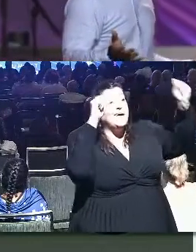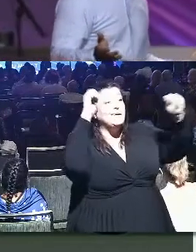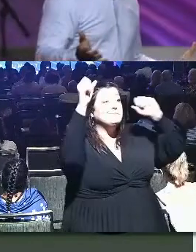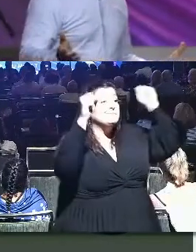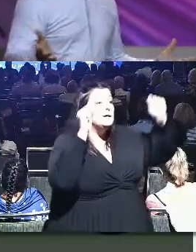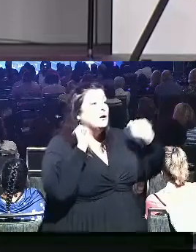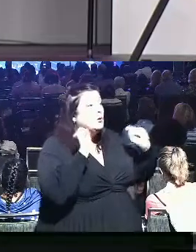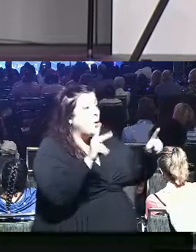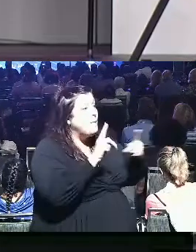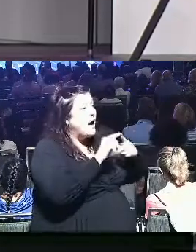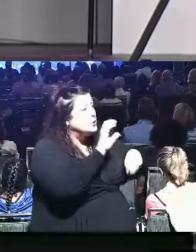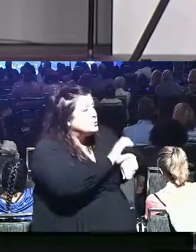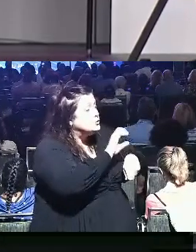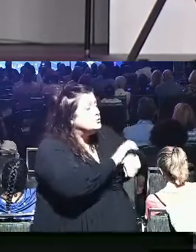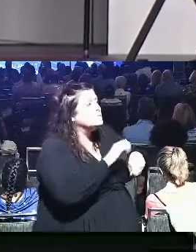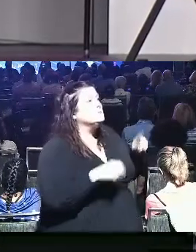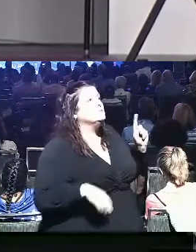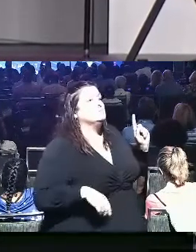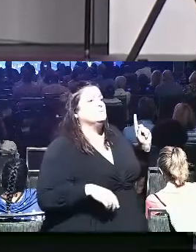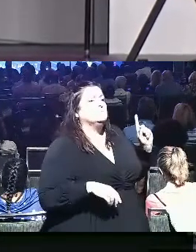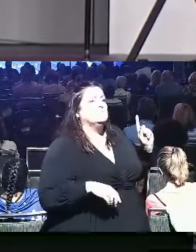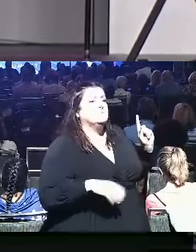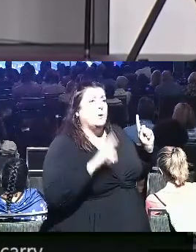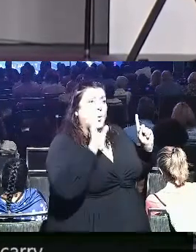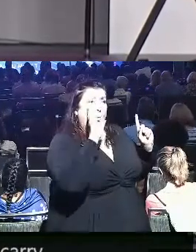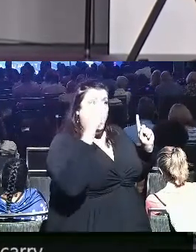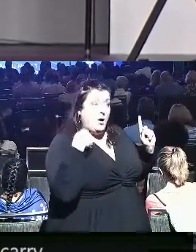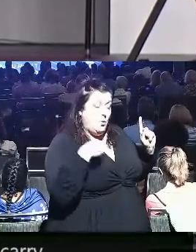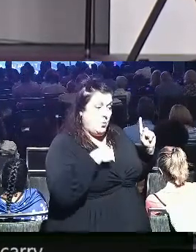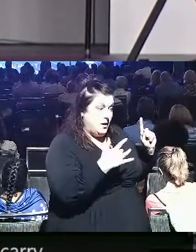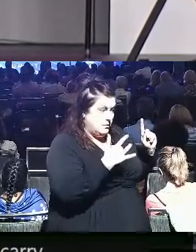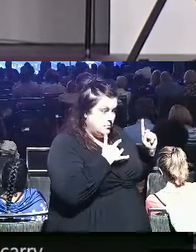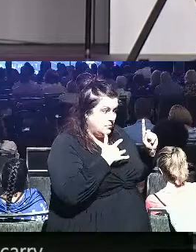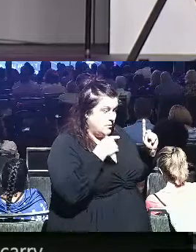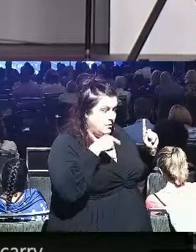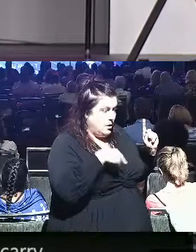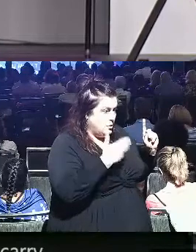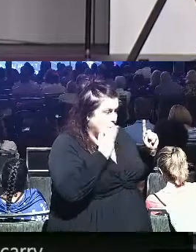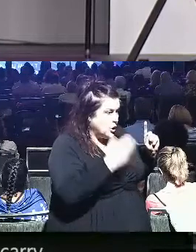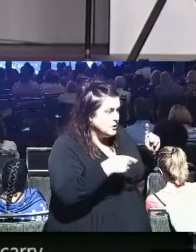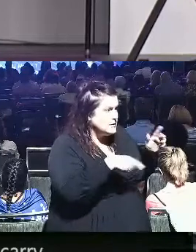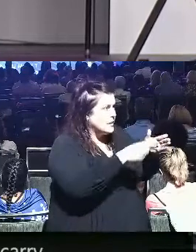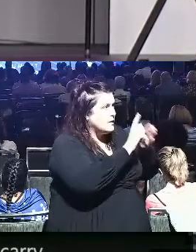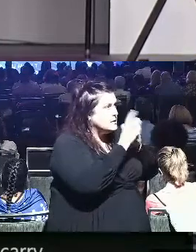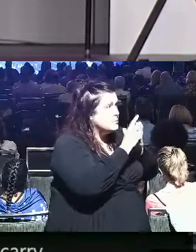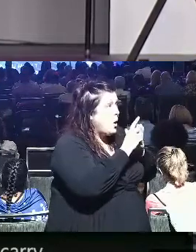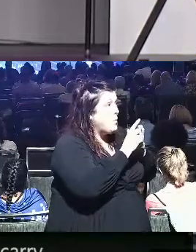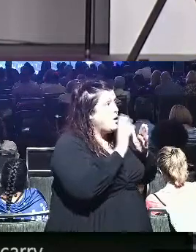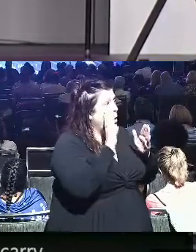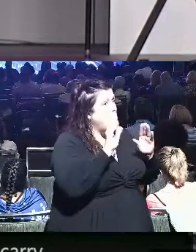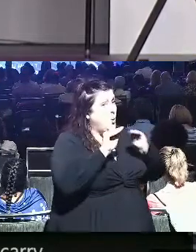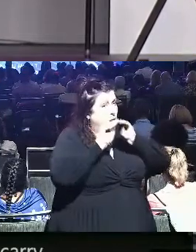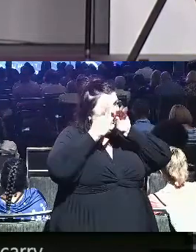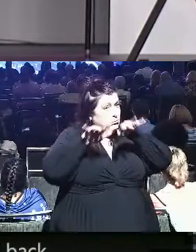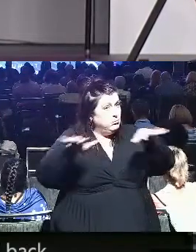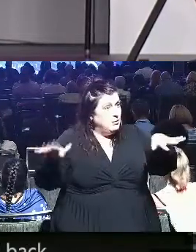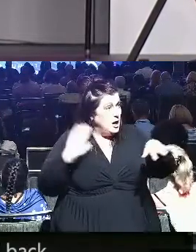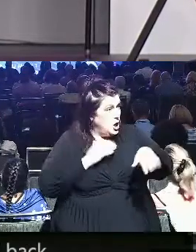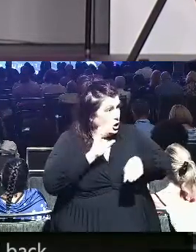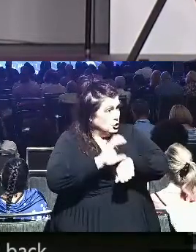churches, will we carry the goodness of this moment and that perspective from God back into all of our congregations?